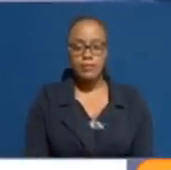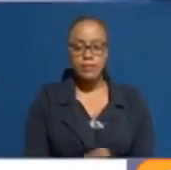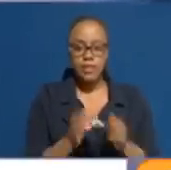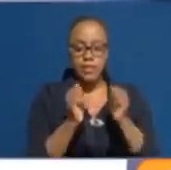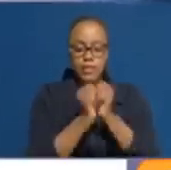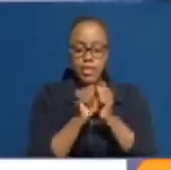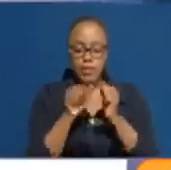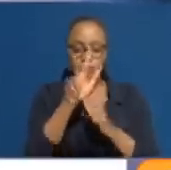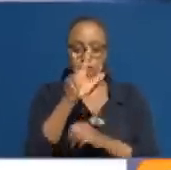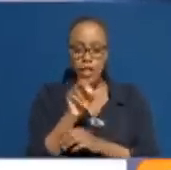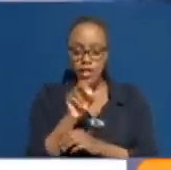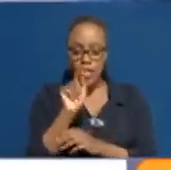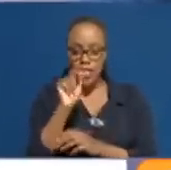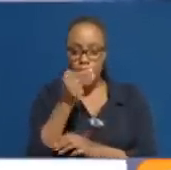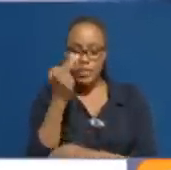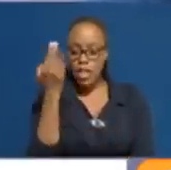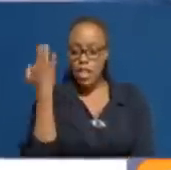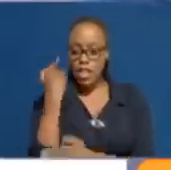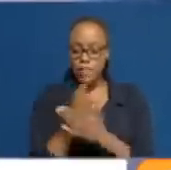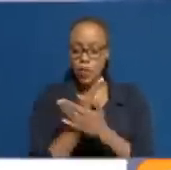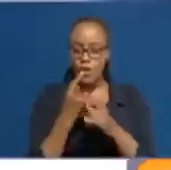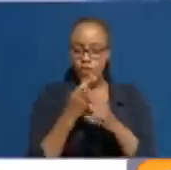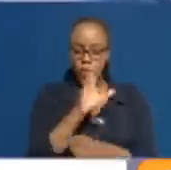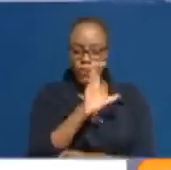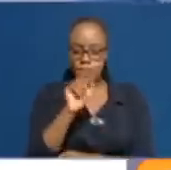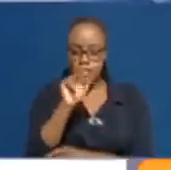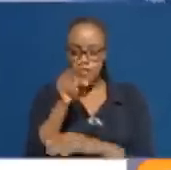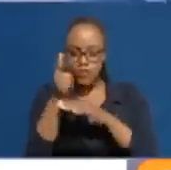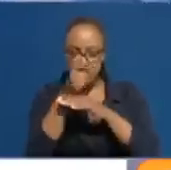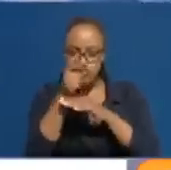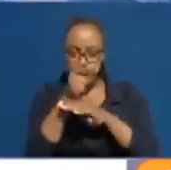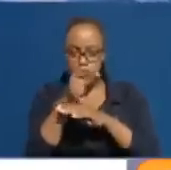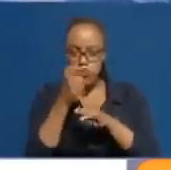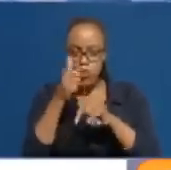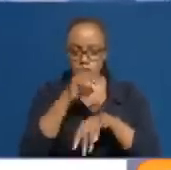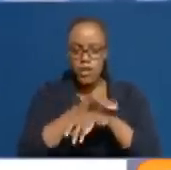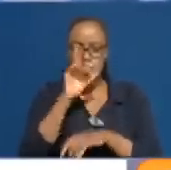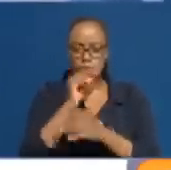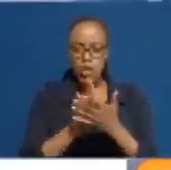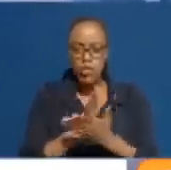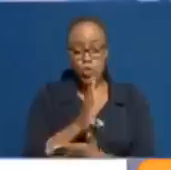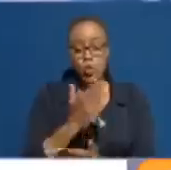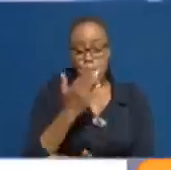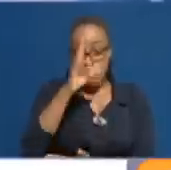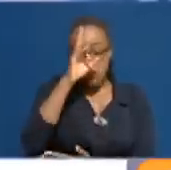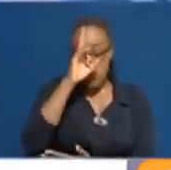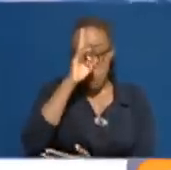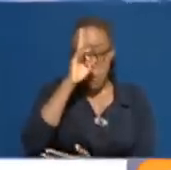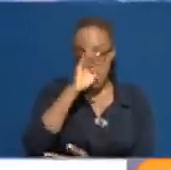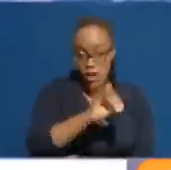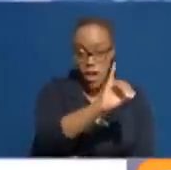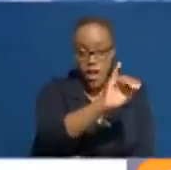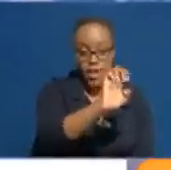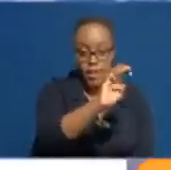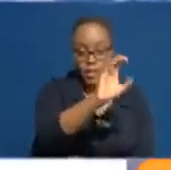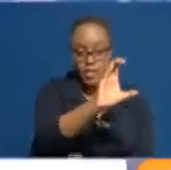10:30 a.m. Thursday last week, according to CCTV footage that has since been retrieved by detectives, IEBC returning